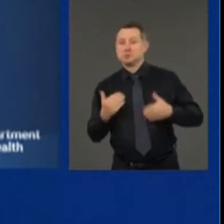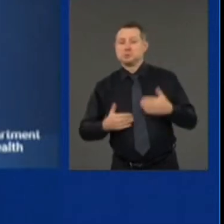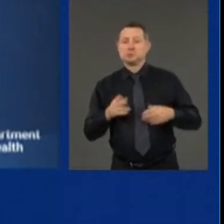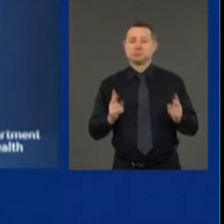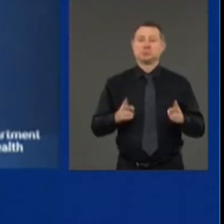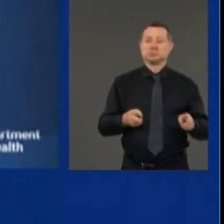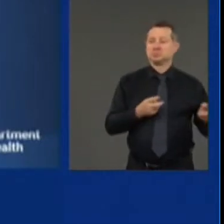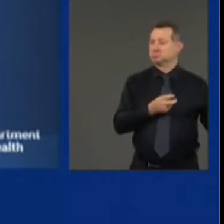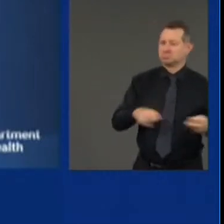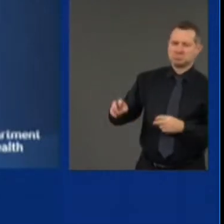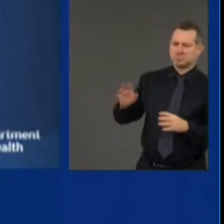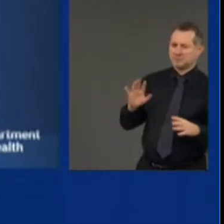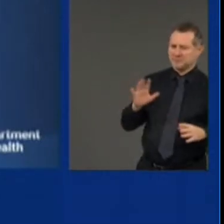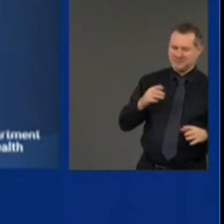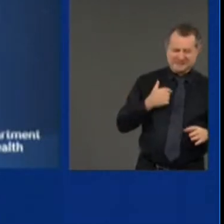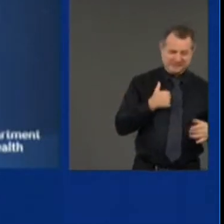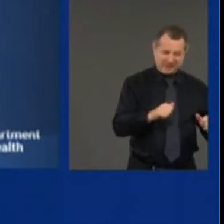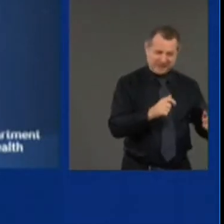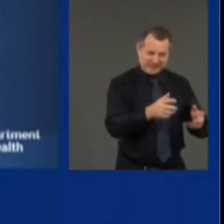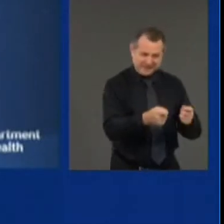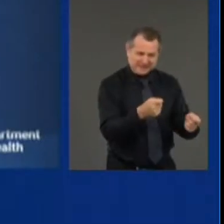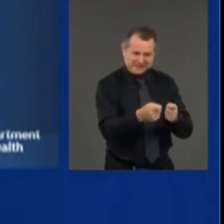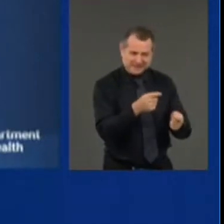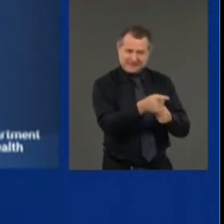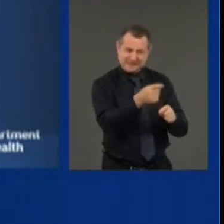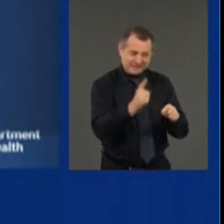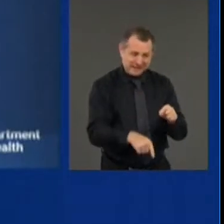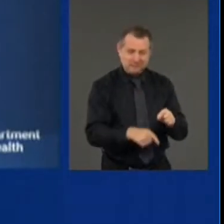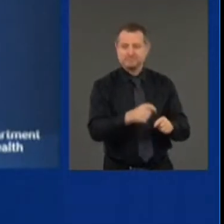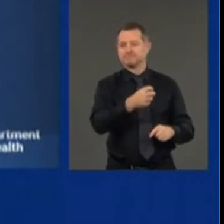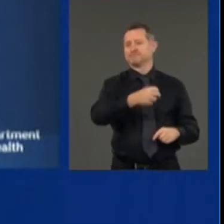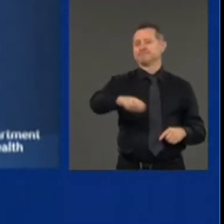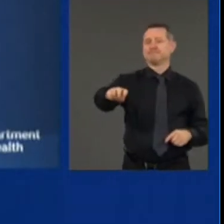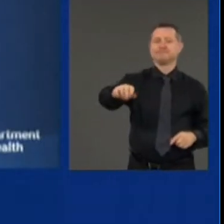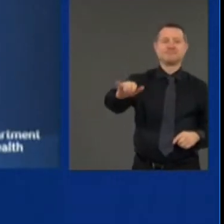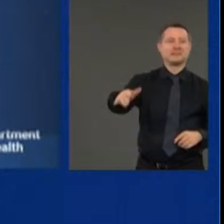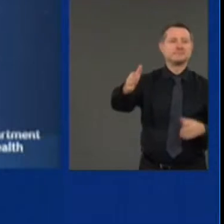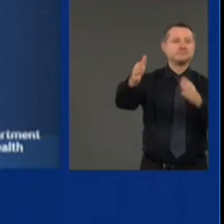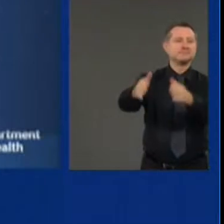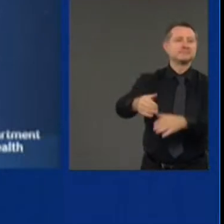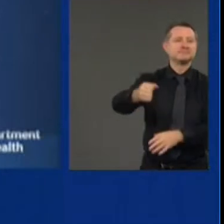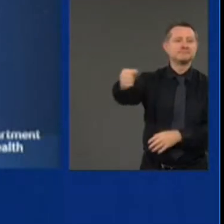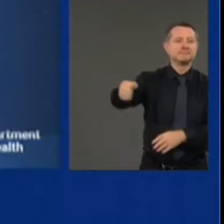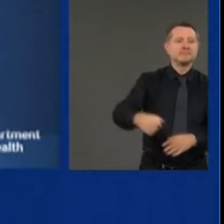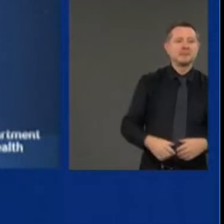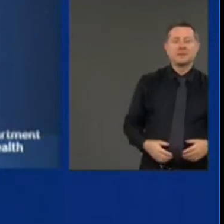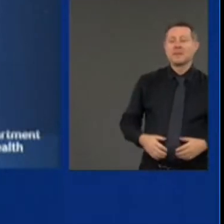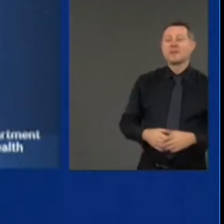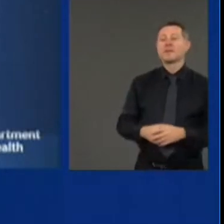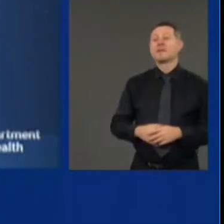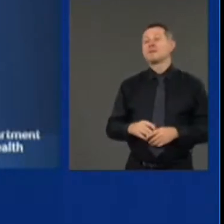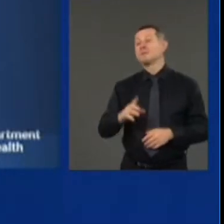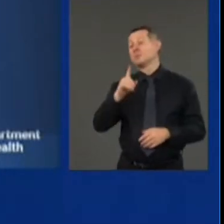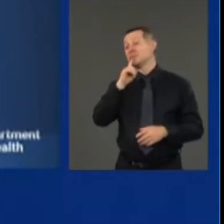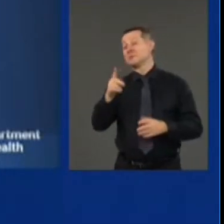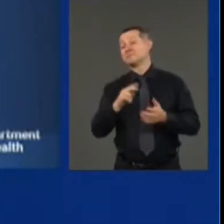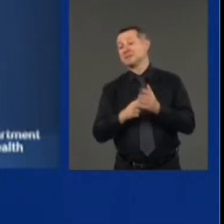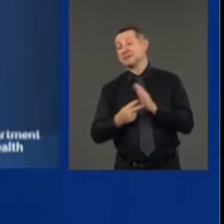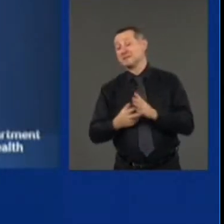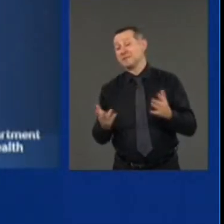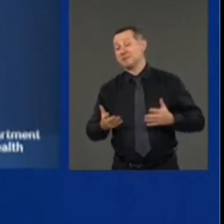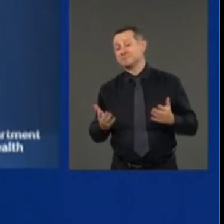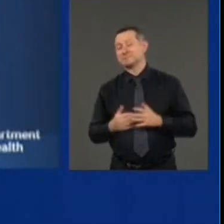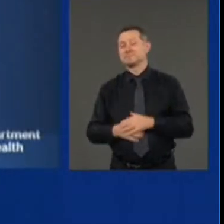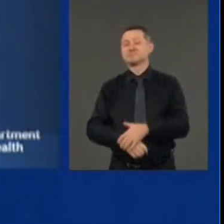what I mentioned about people with COVID being ill 2 days before symptoms appearing. So we are really speaking about more time,